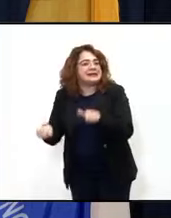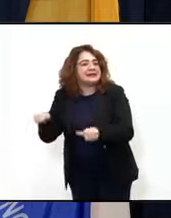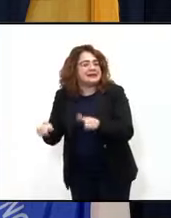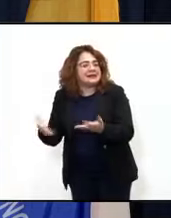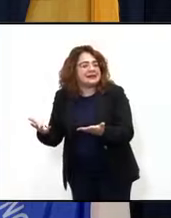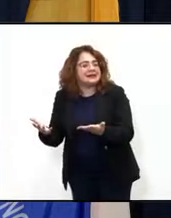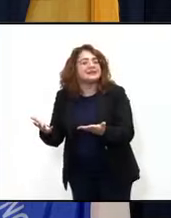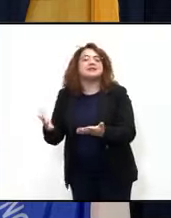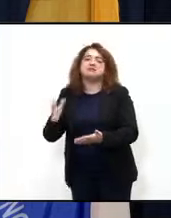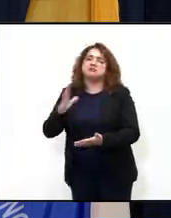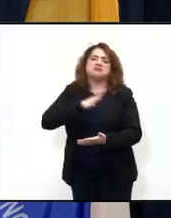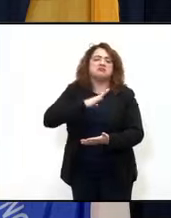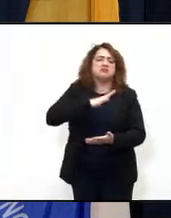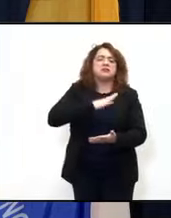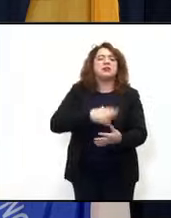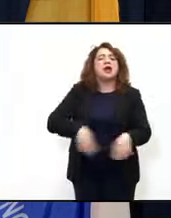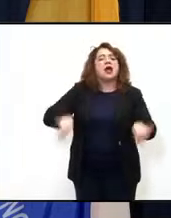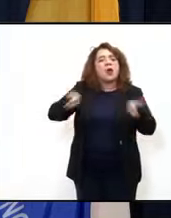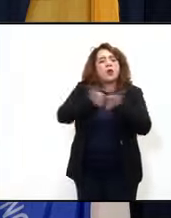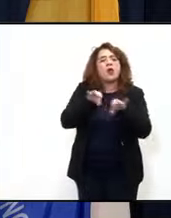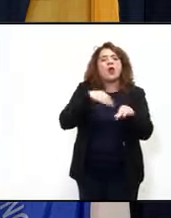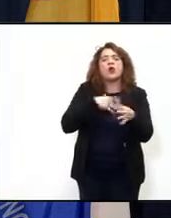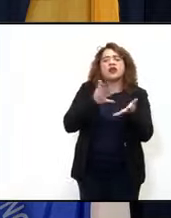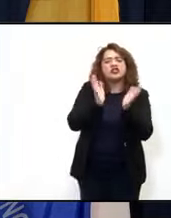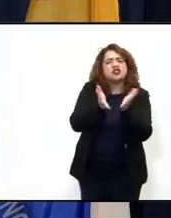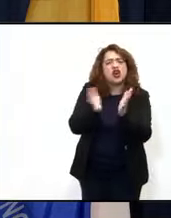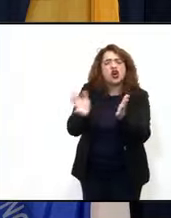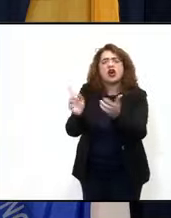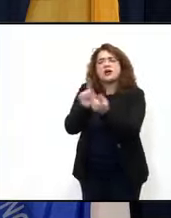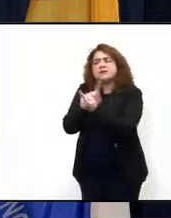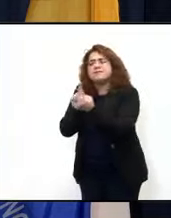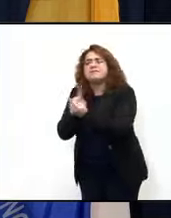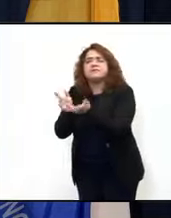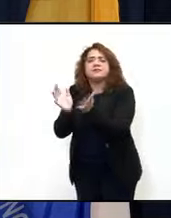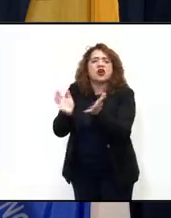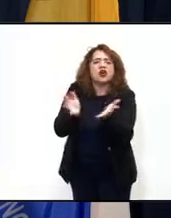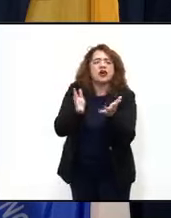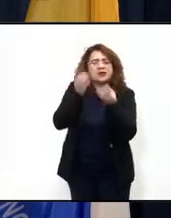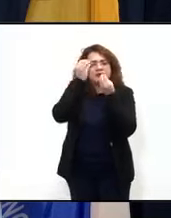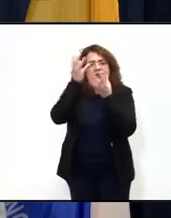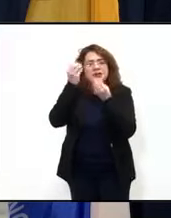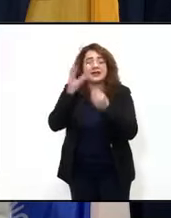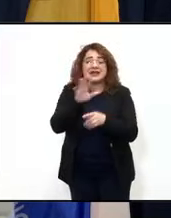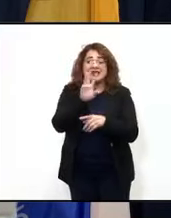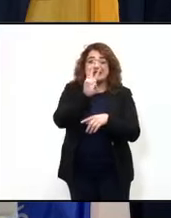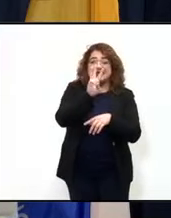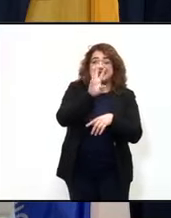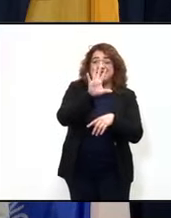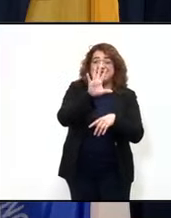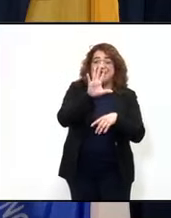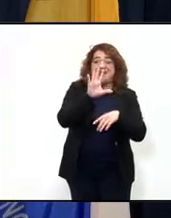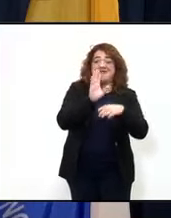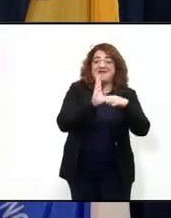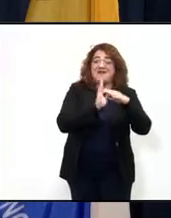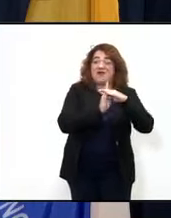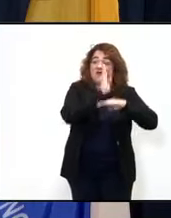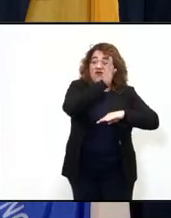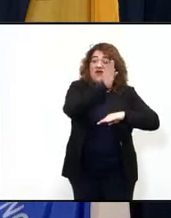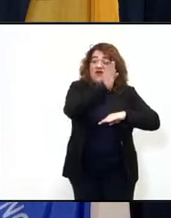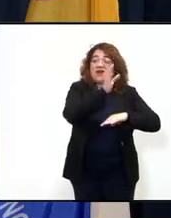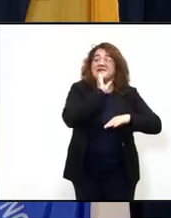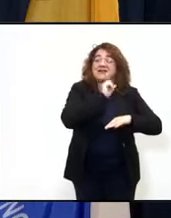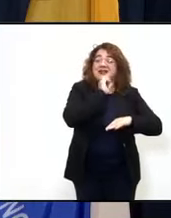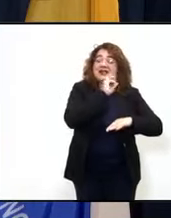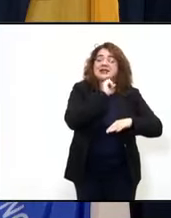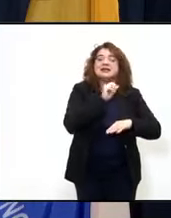of reaching people where they're at, because that number, particularly around seniors, that 65 plus number,